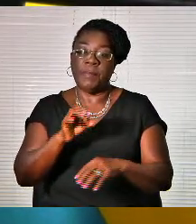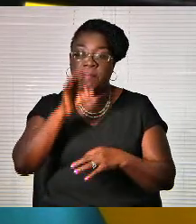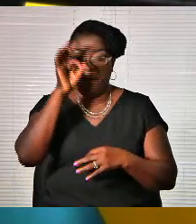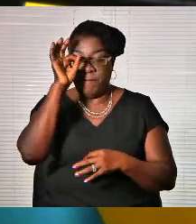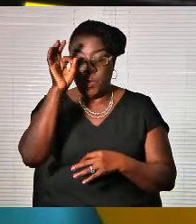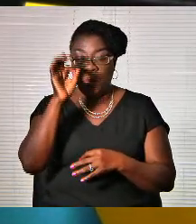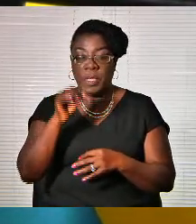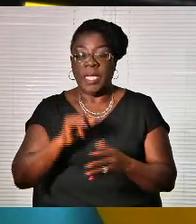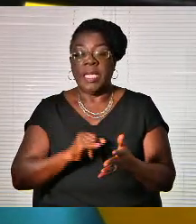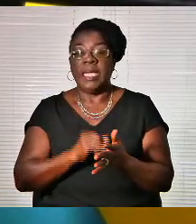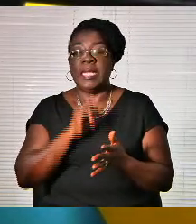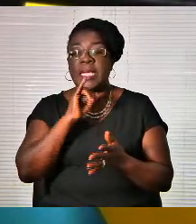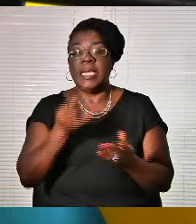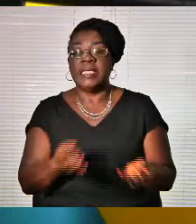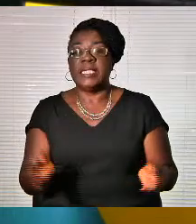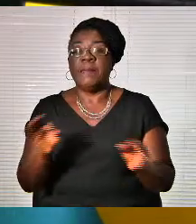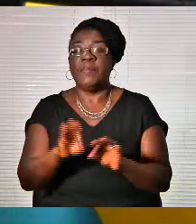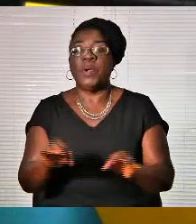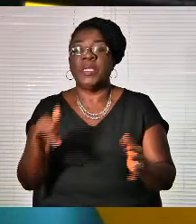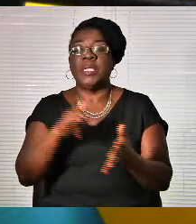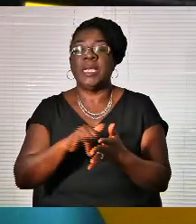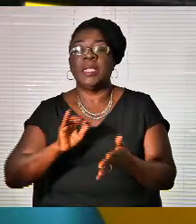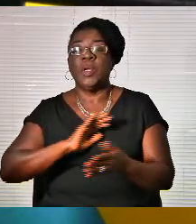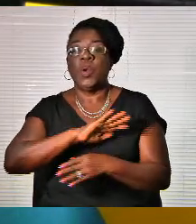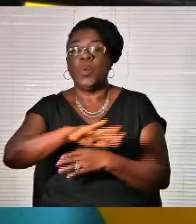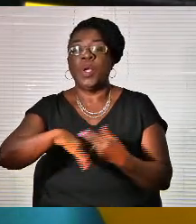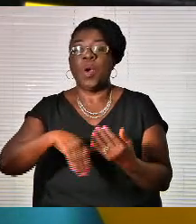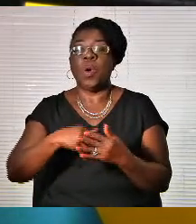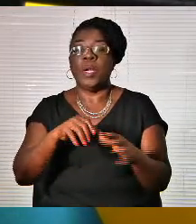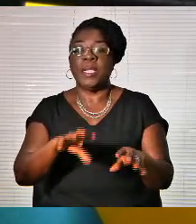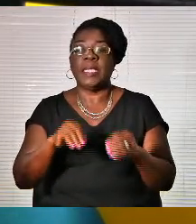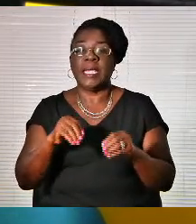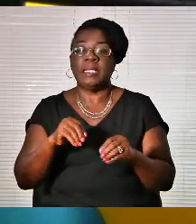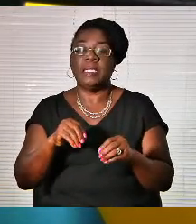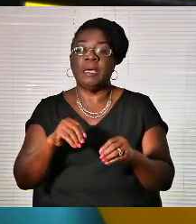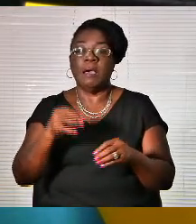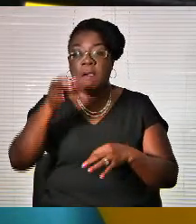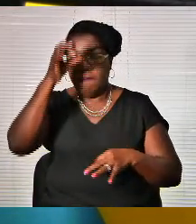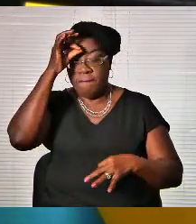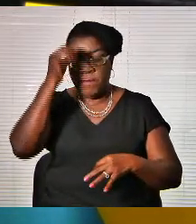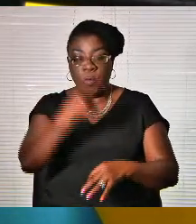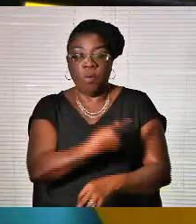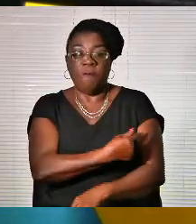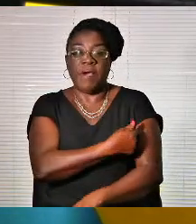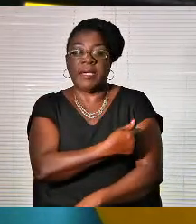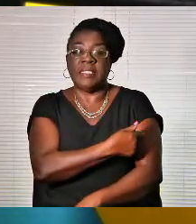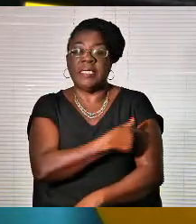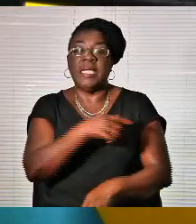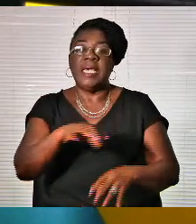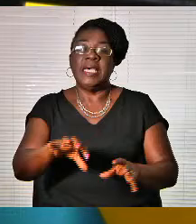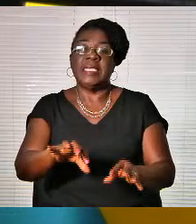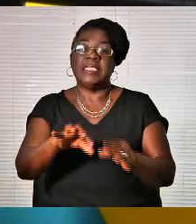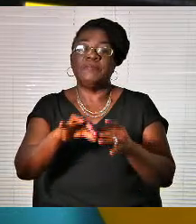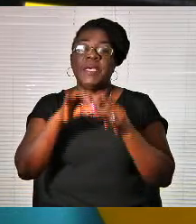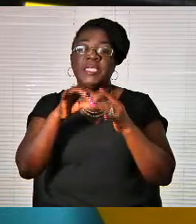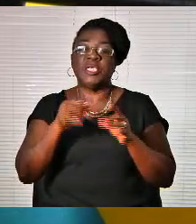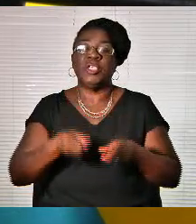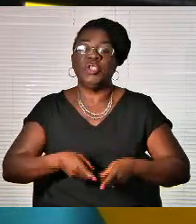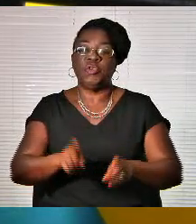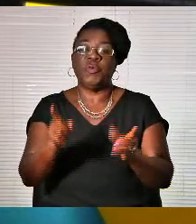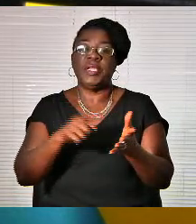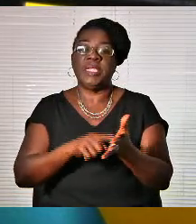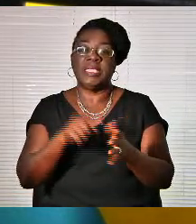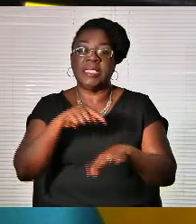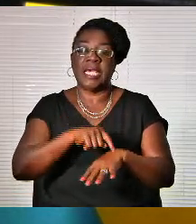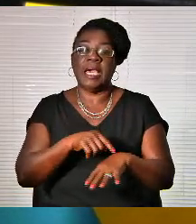It is important that we all get the flu vaccine, especially during this time of COVID-19. The flu vaccine